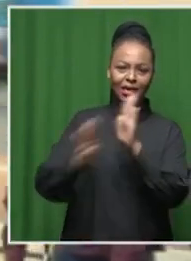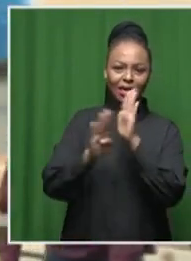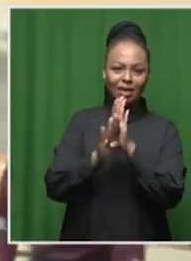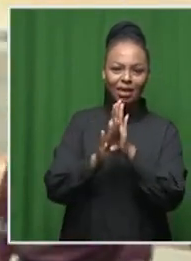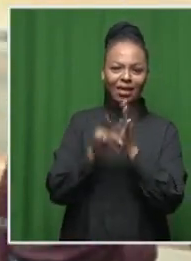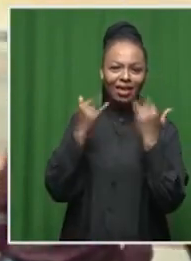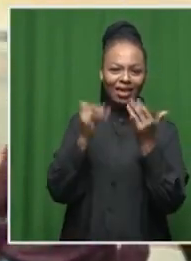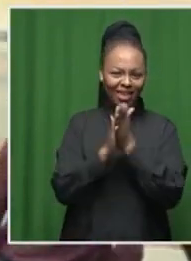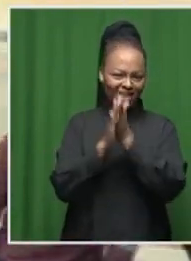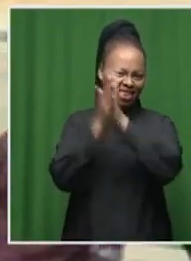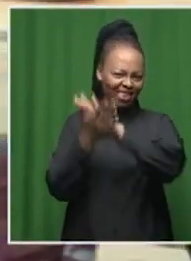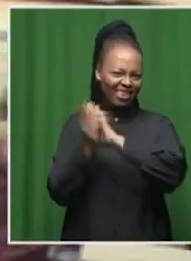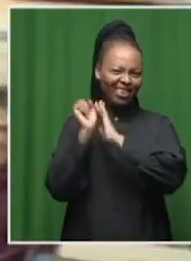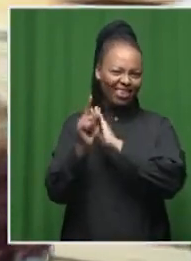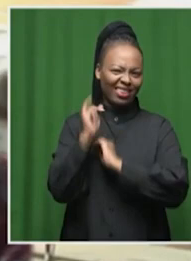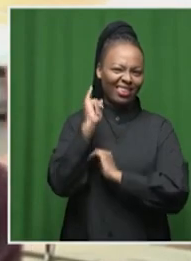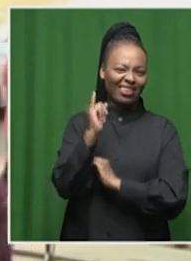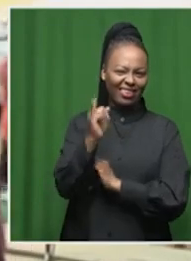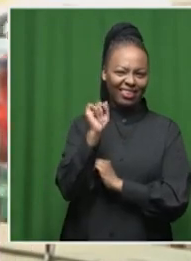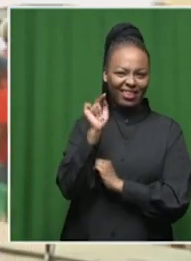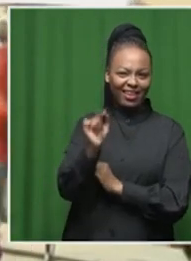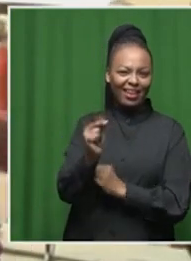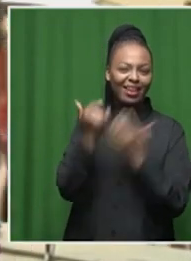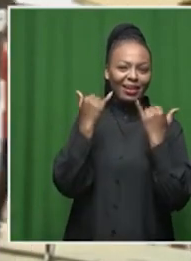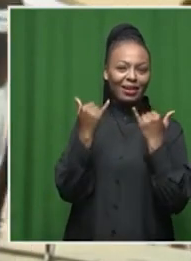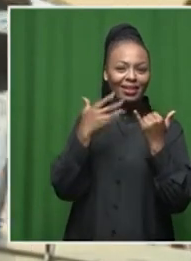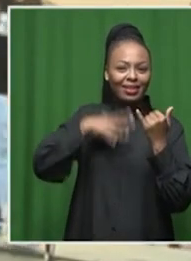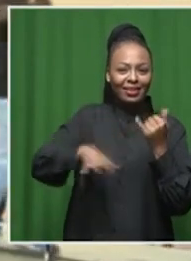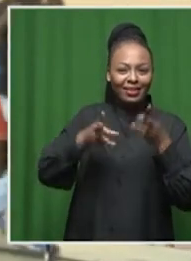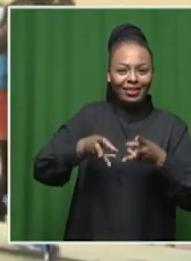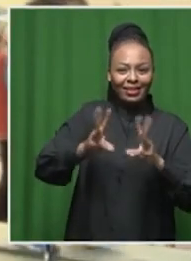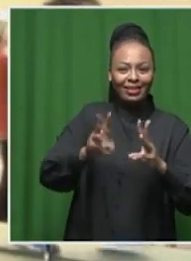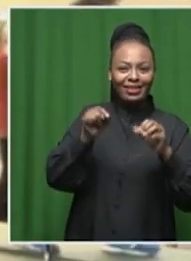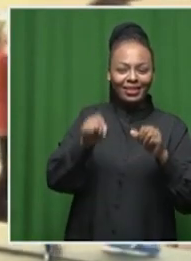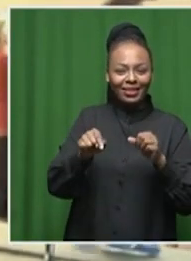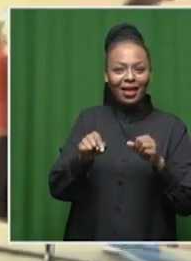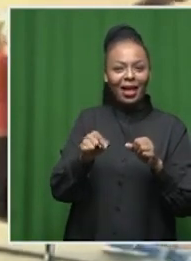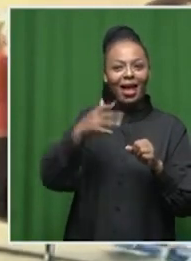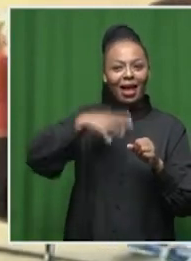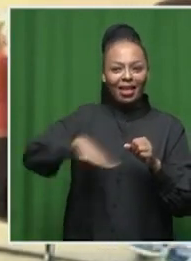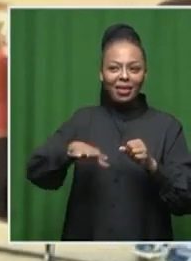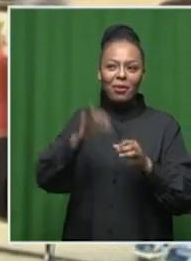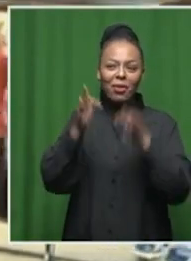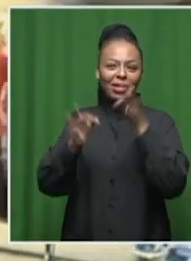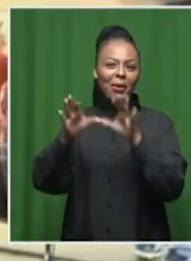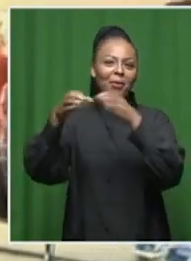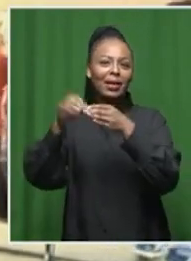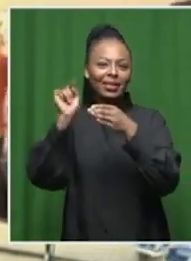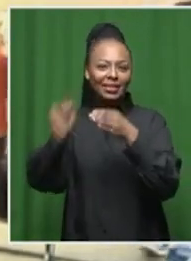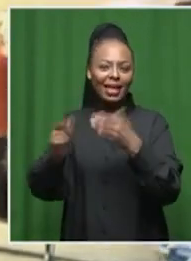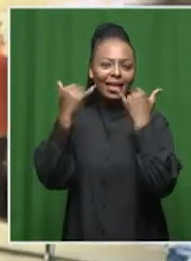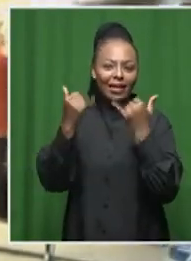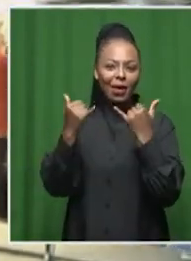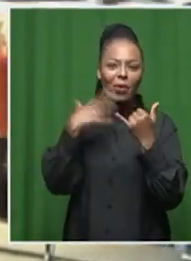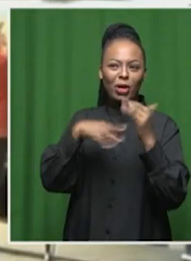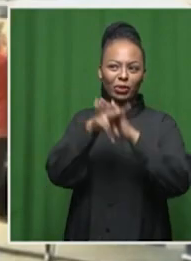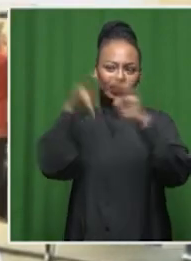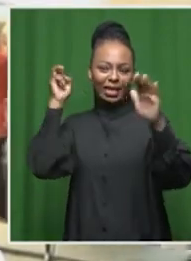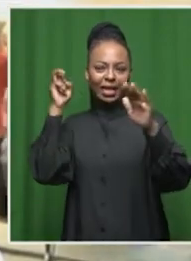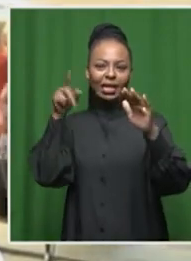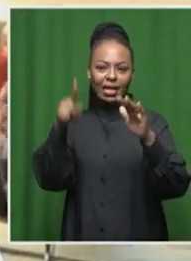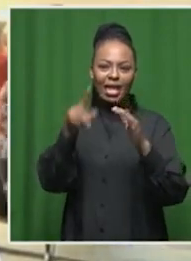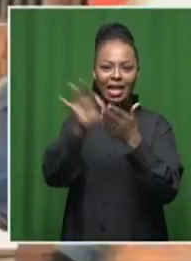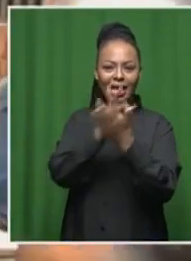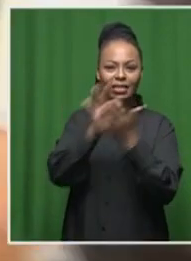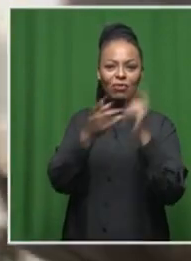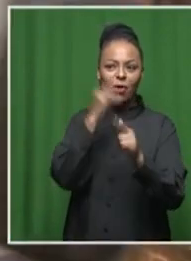independent candidates. It's a rig towards parties. It's another way that the ANC and the big political parties want to steal the election away from individuals